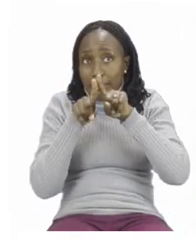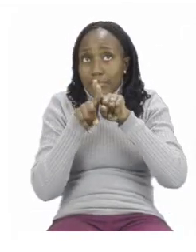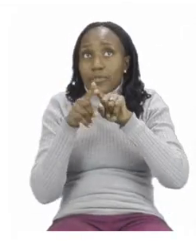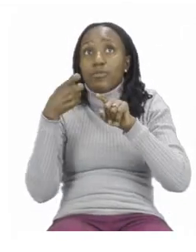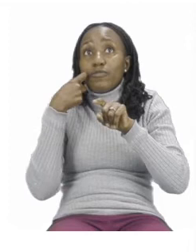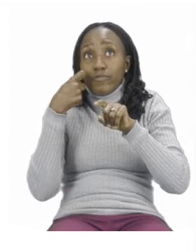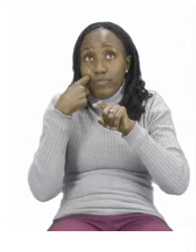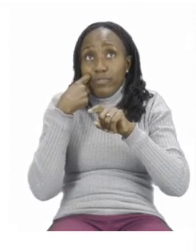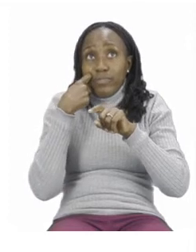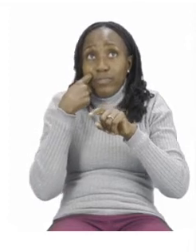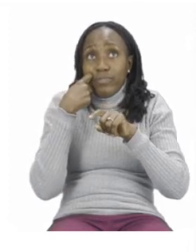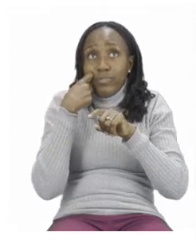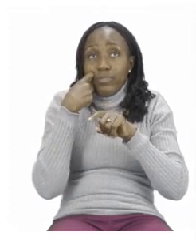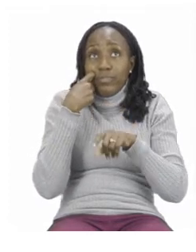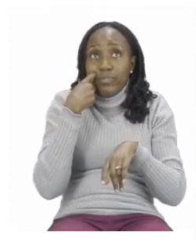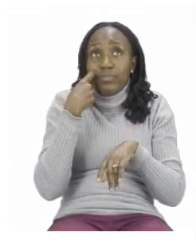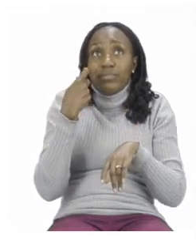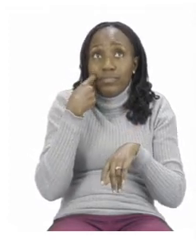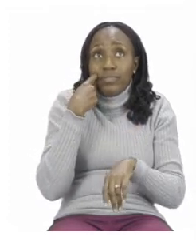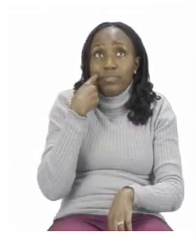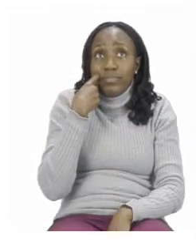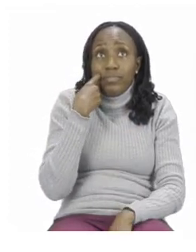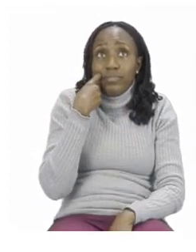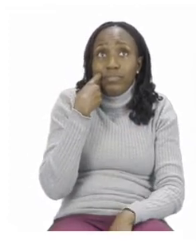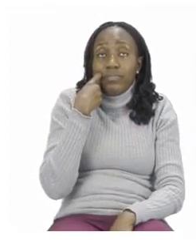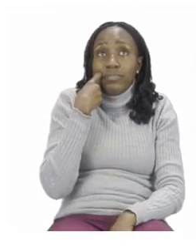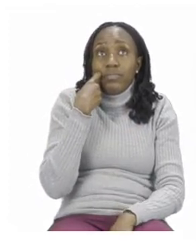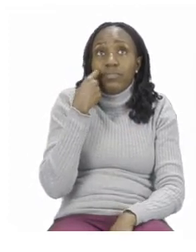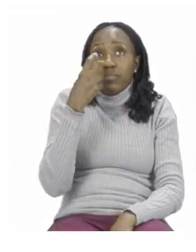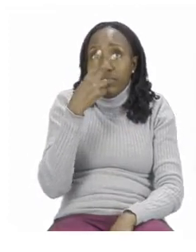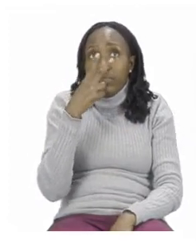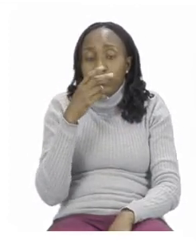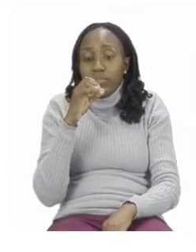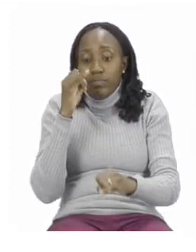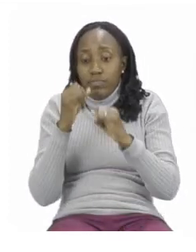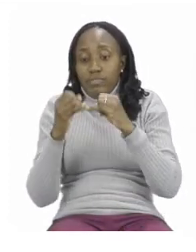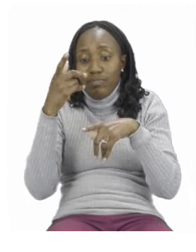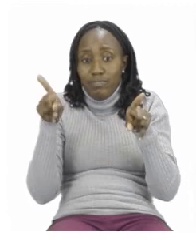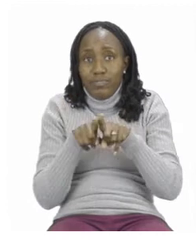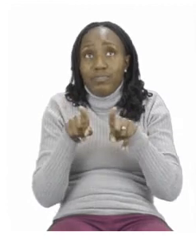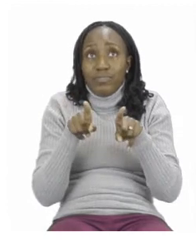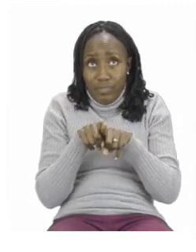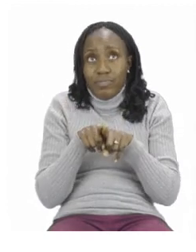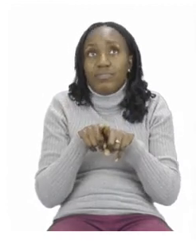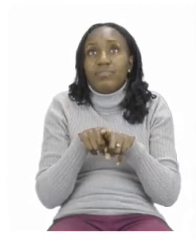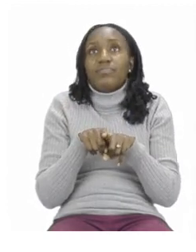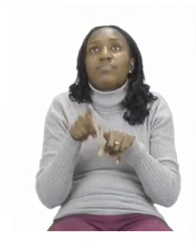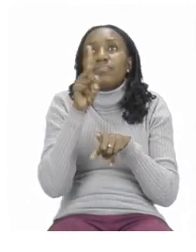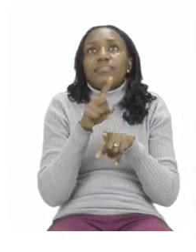fish. So you are going to have your pencil and I'm going to help you by reading with